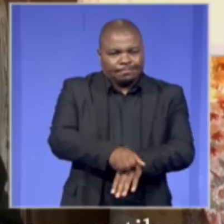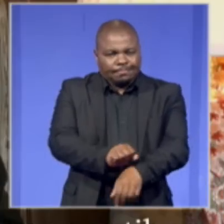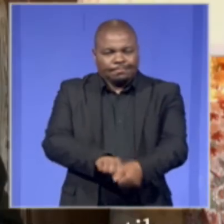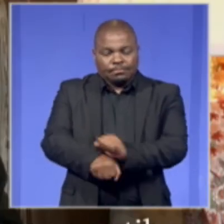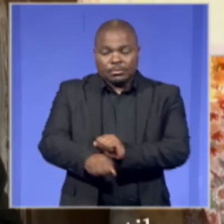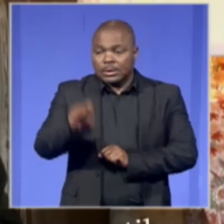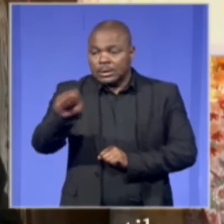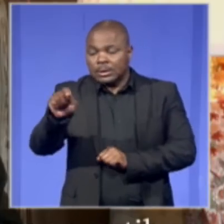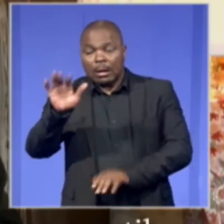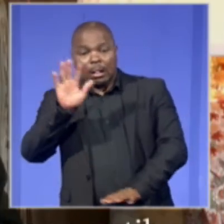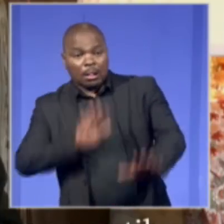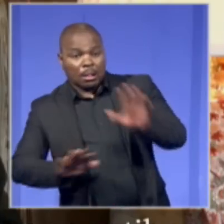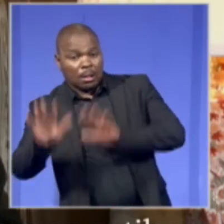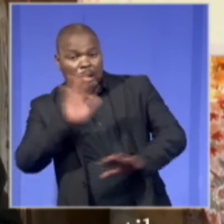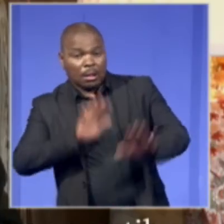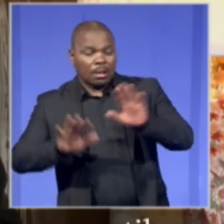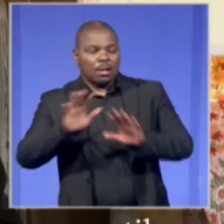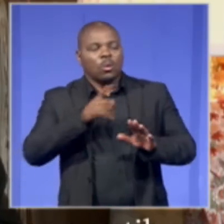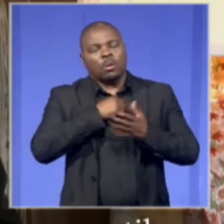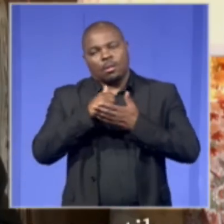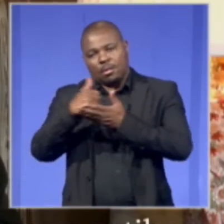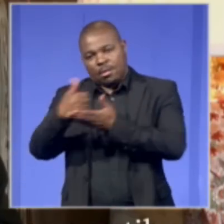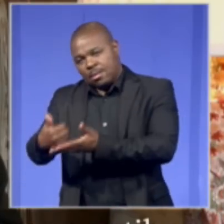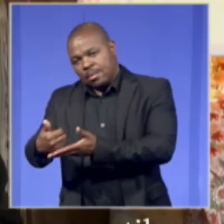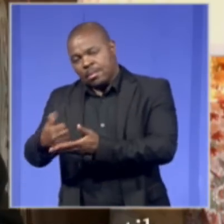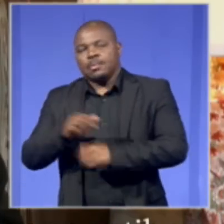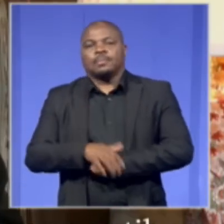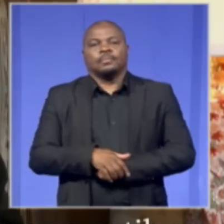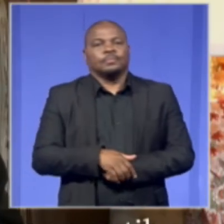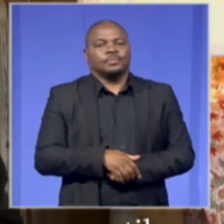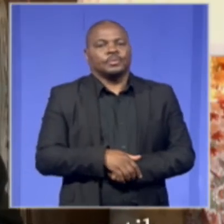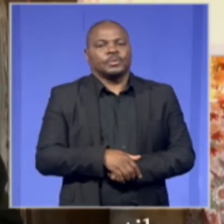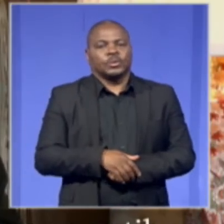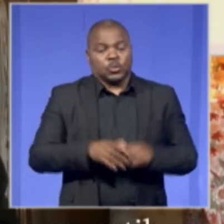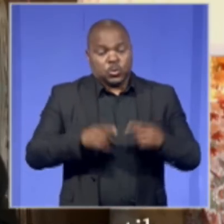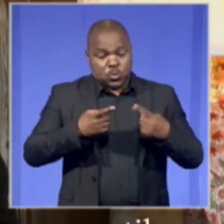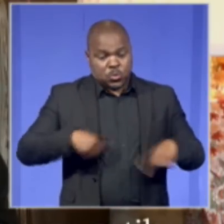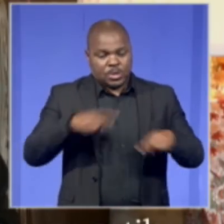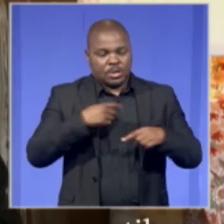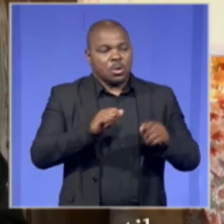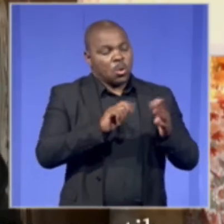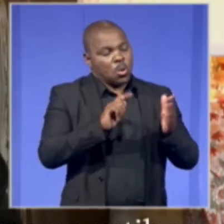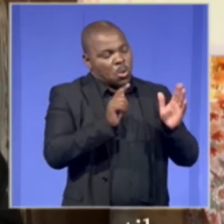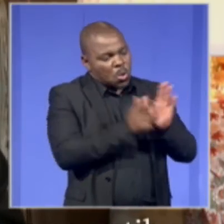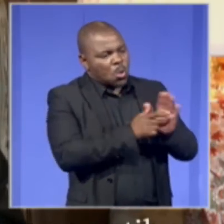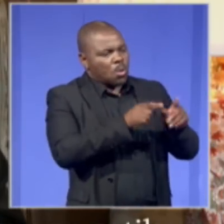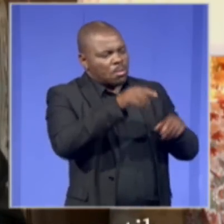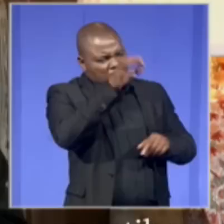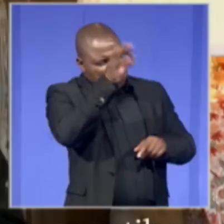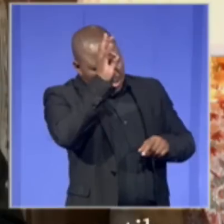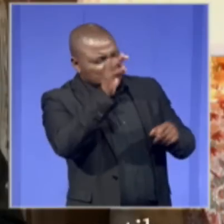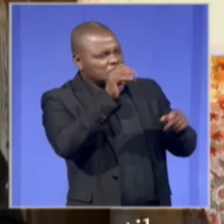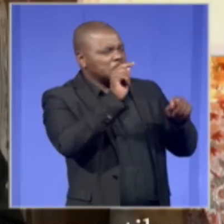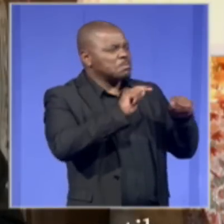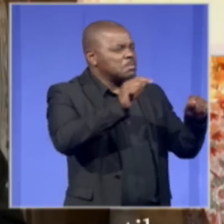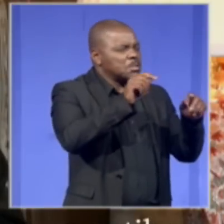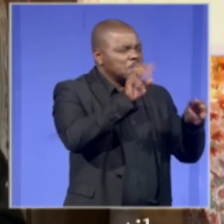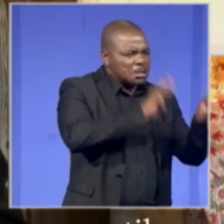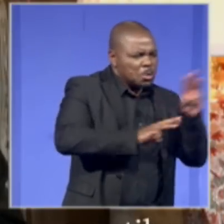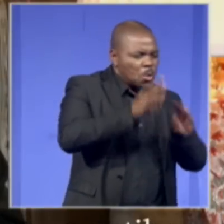those affected by these terrible events. We will work with our law enforcement